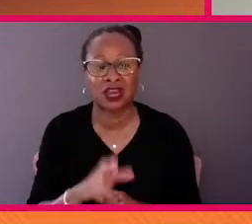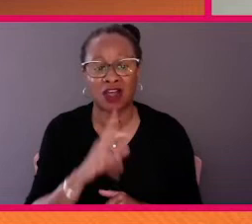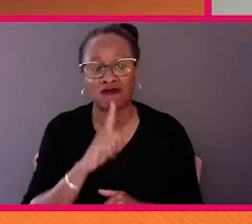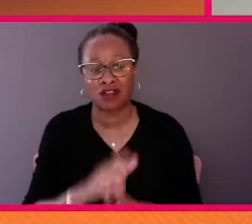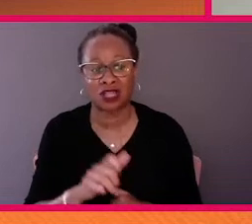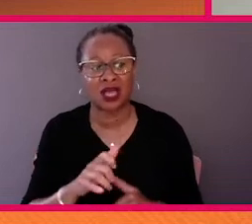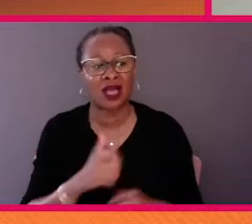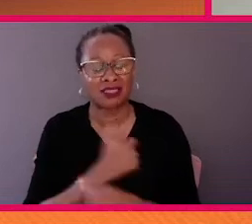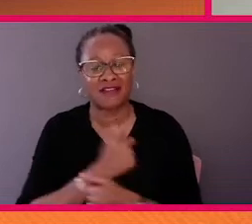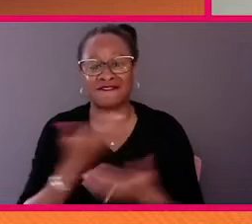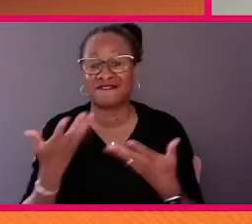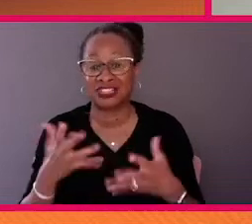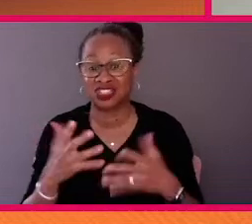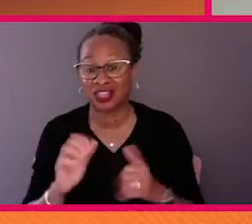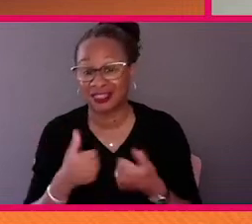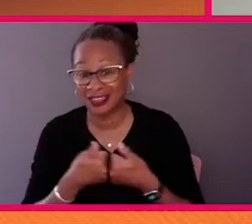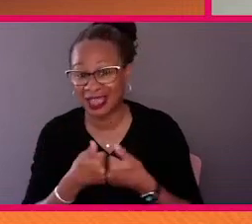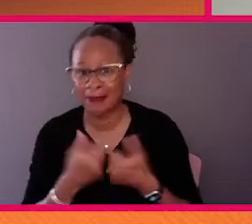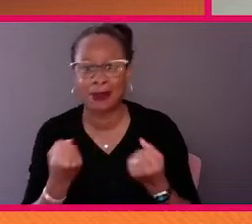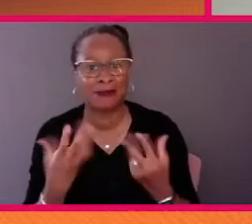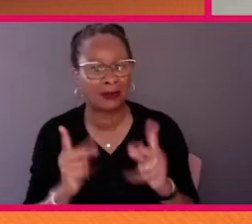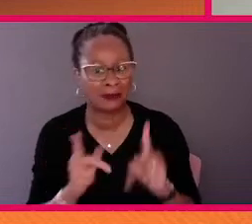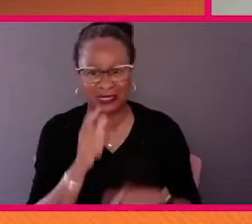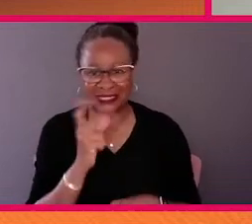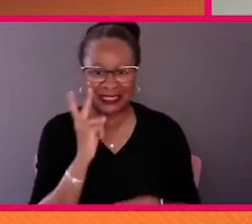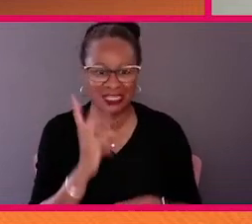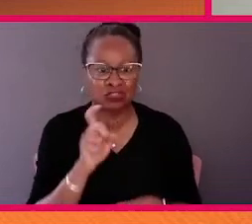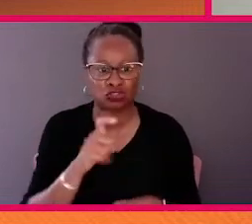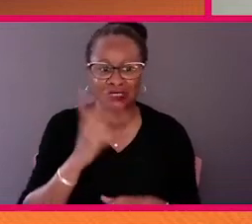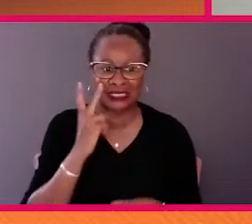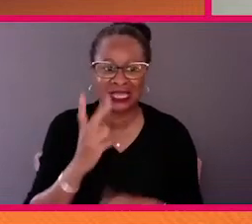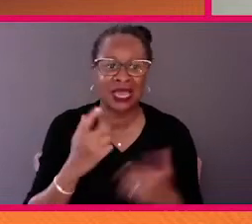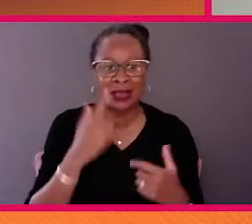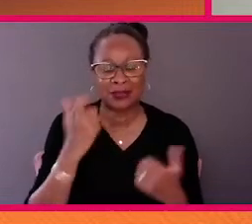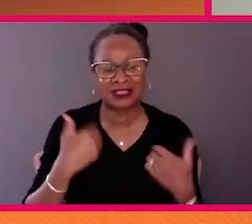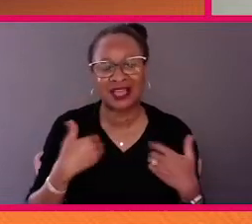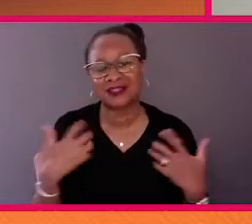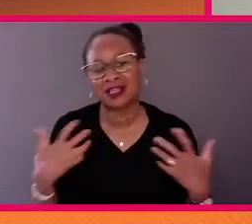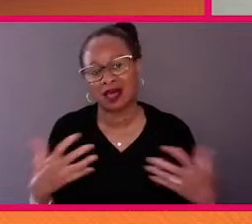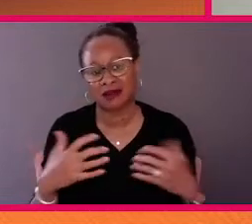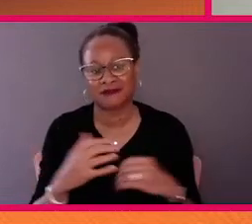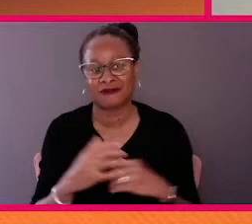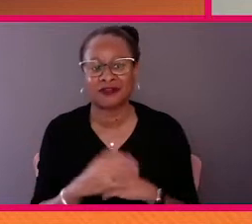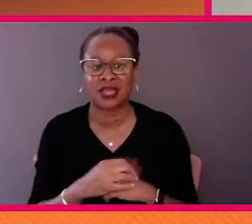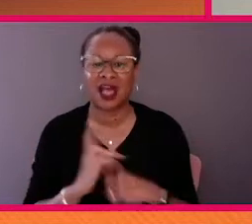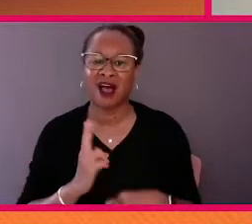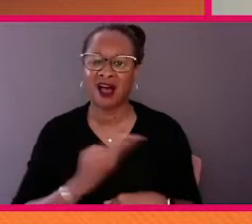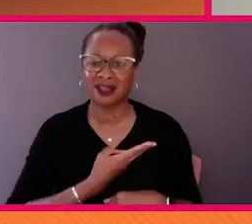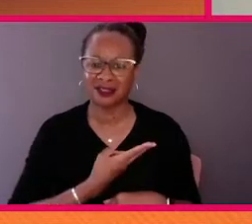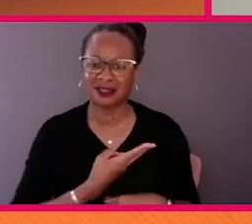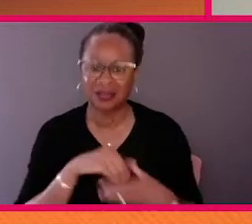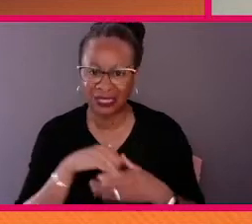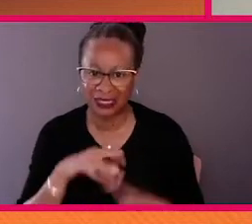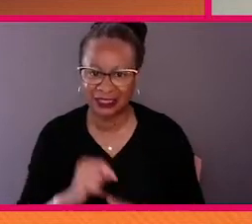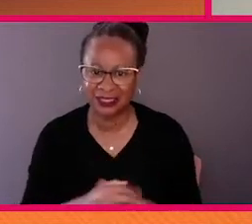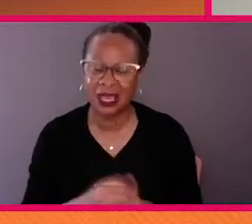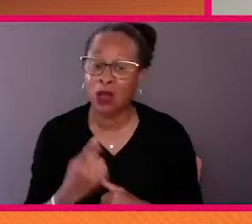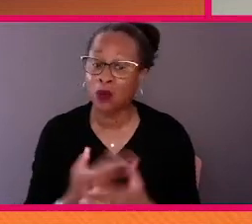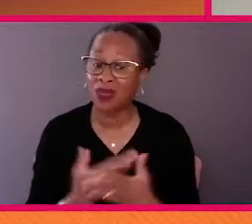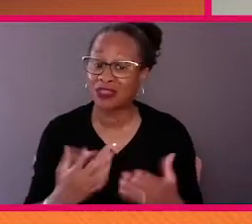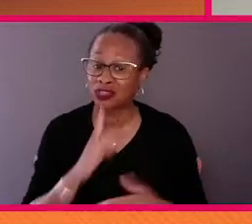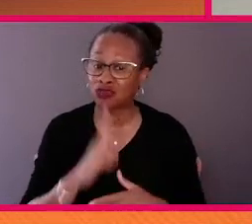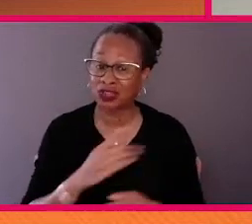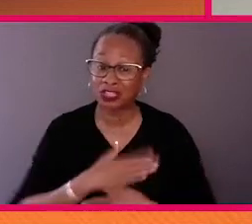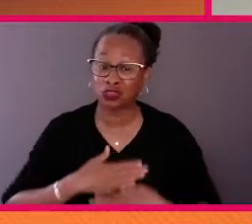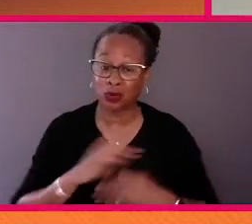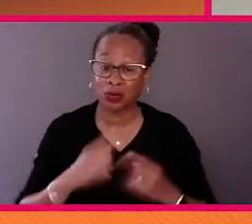Game, which I think a lot of people didn't see and should see, because that has a lot of, I think, a lot of us in it. And, you know, one of the things I really enjoyed about his work